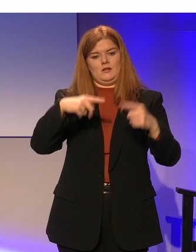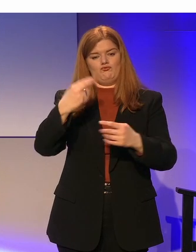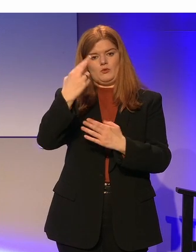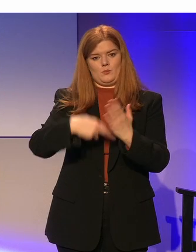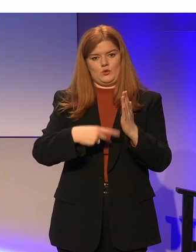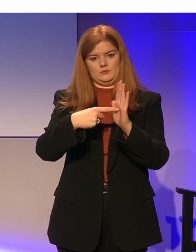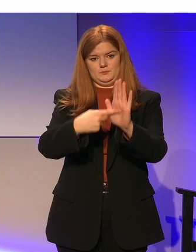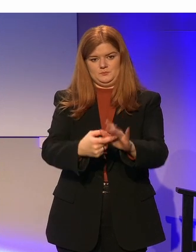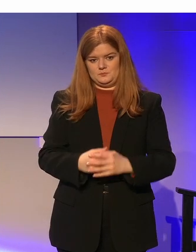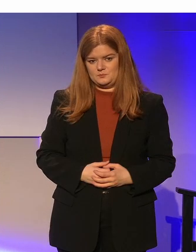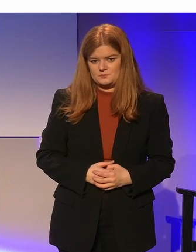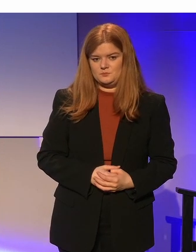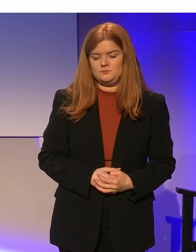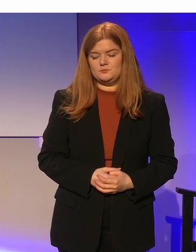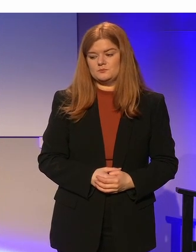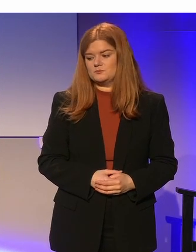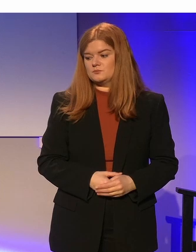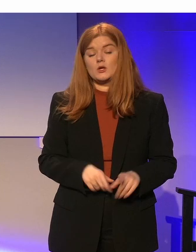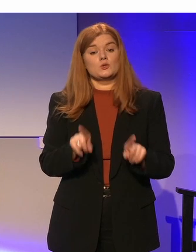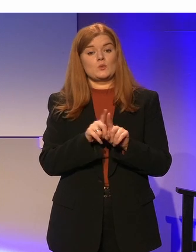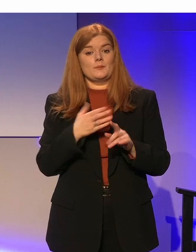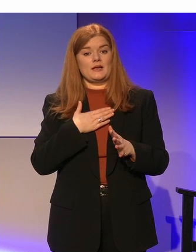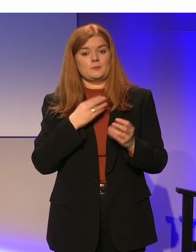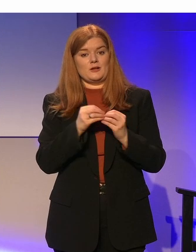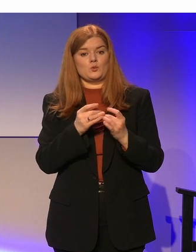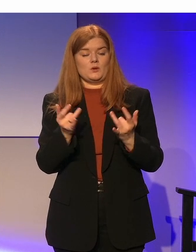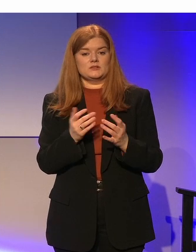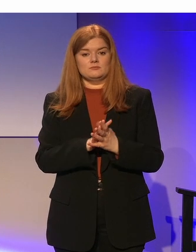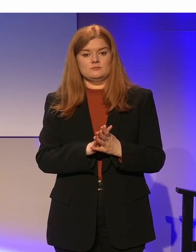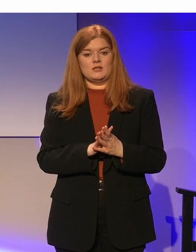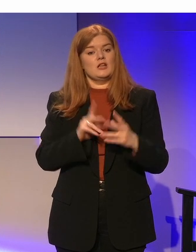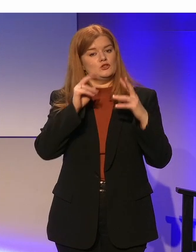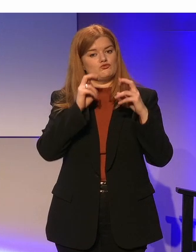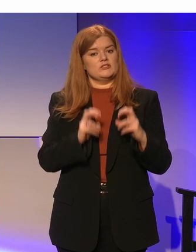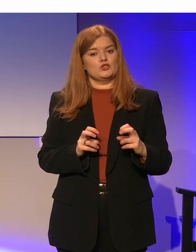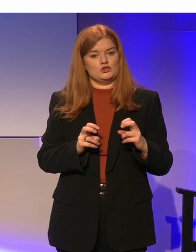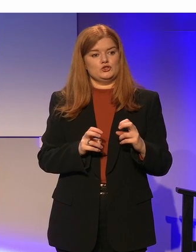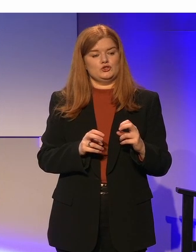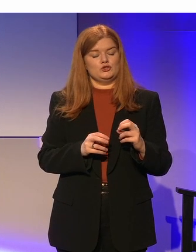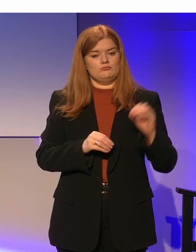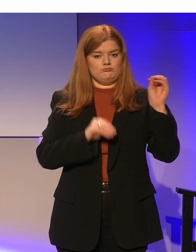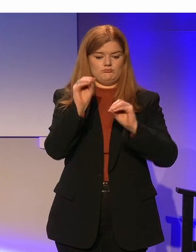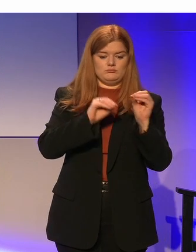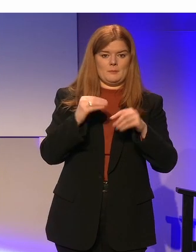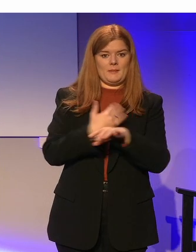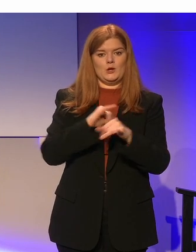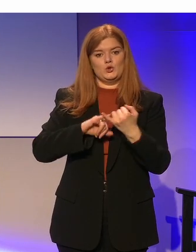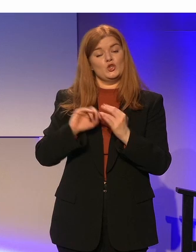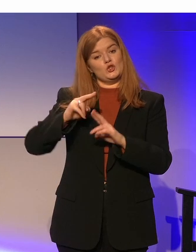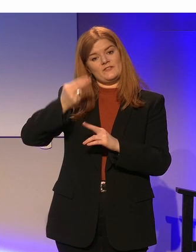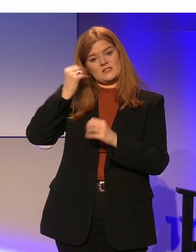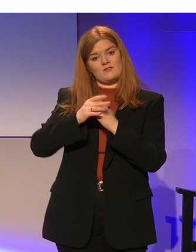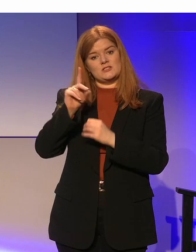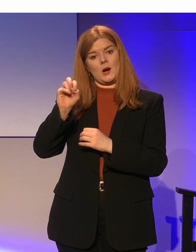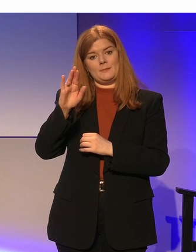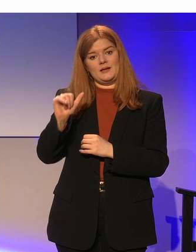about today. Oh, and also to mention that the study was done by the University of